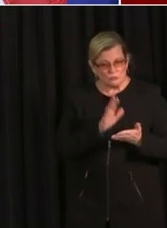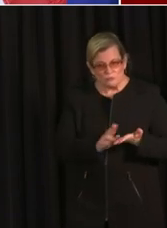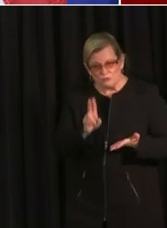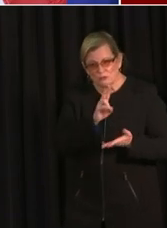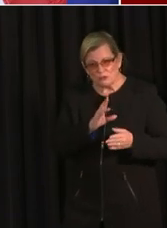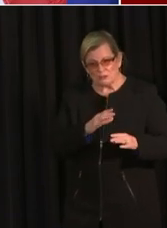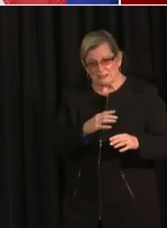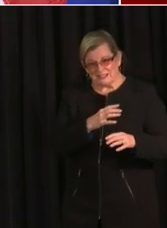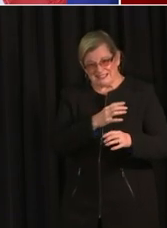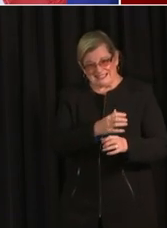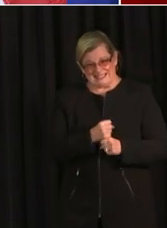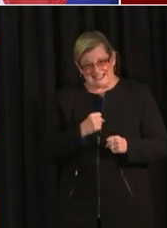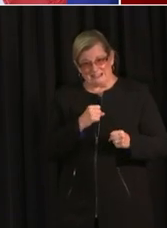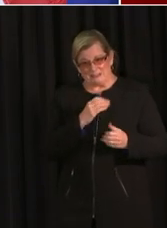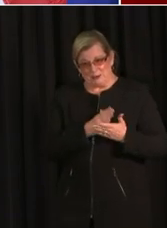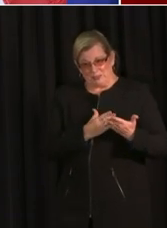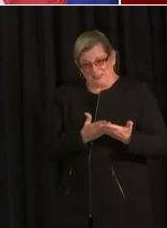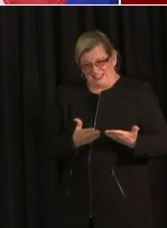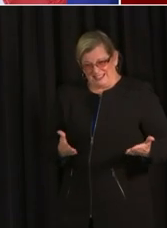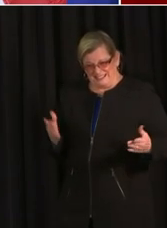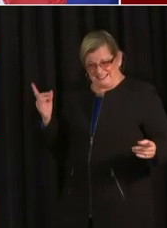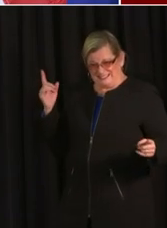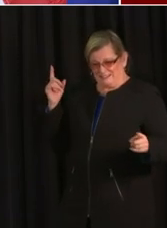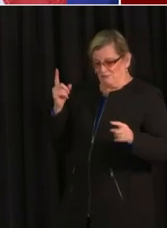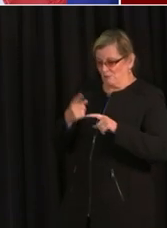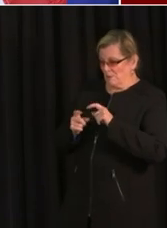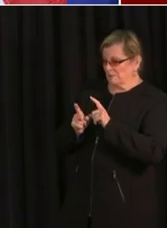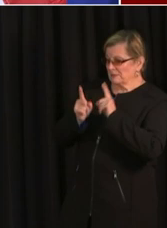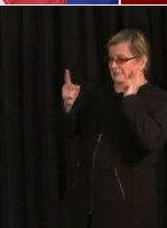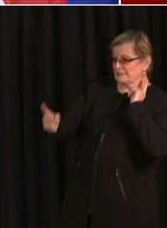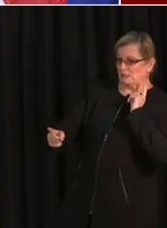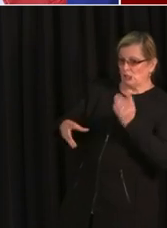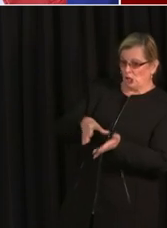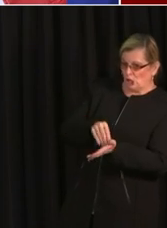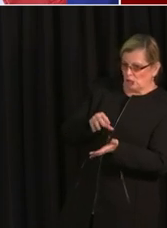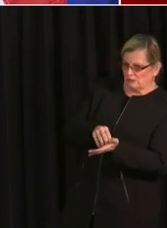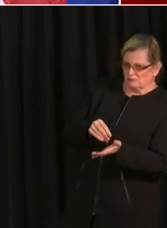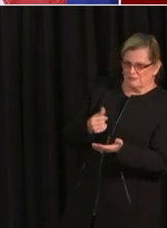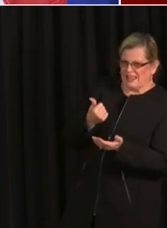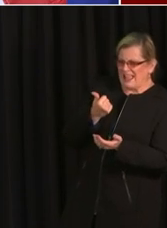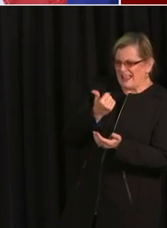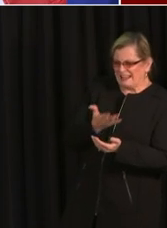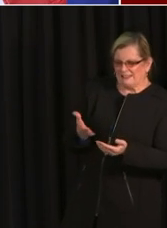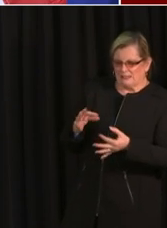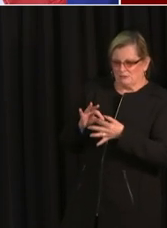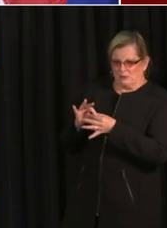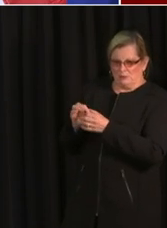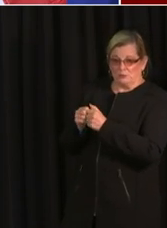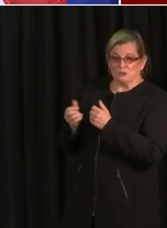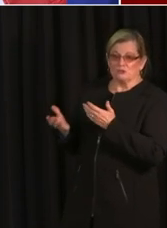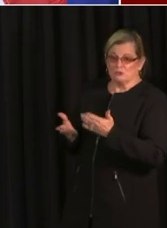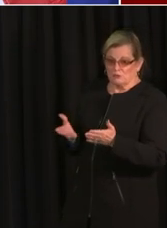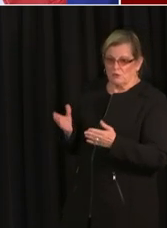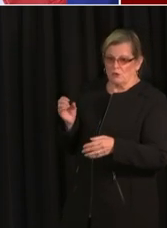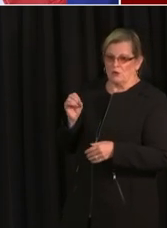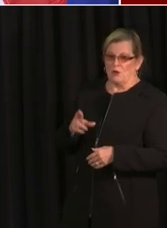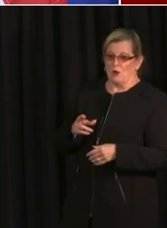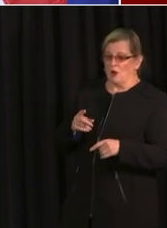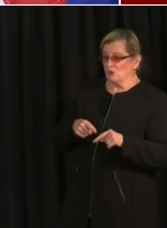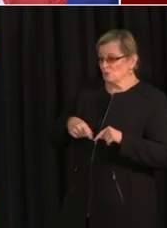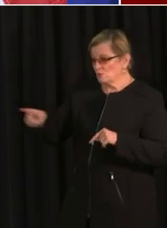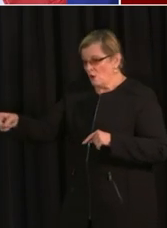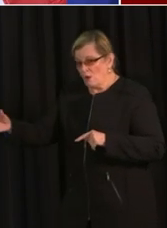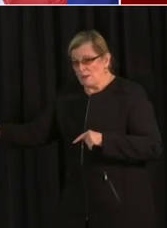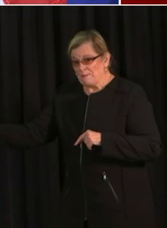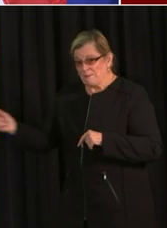of receiving materials, distance learning, receiving meals, and any other related services. Travel to or return to a place of residence from